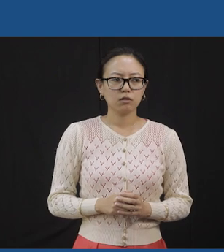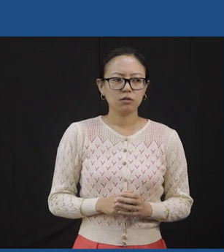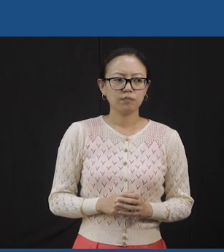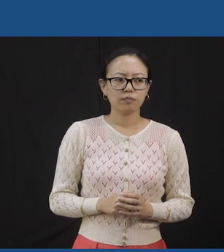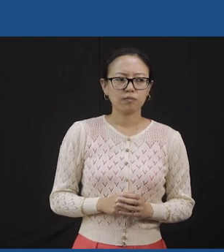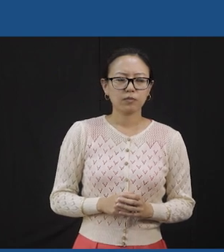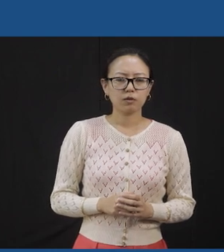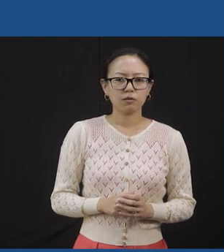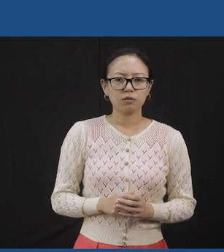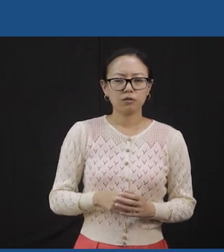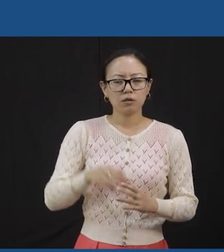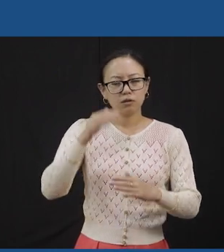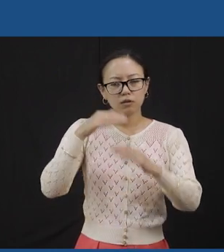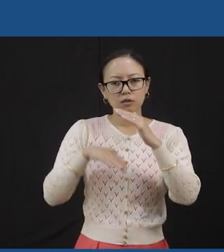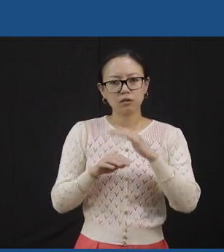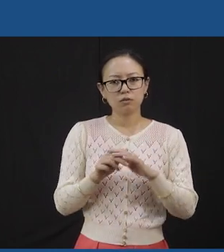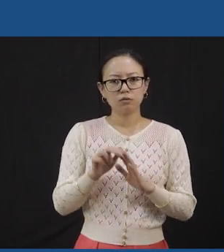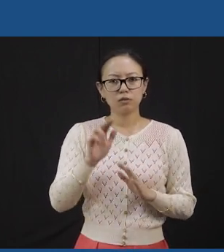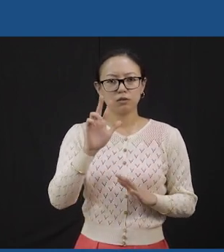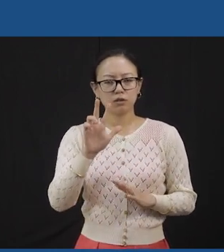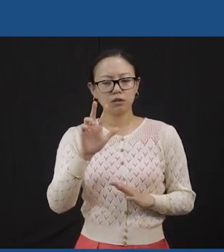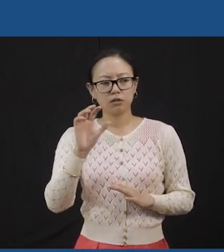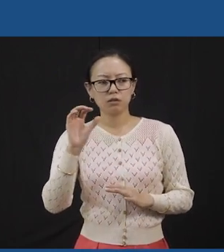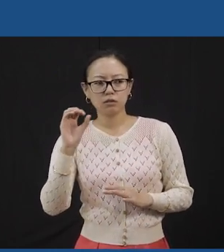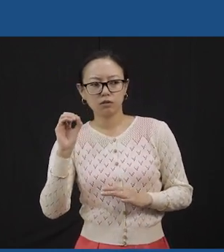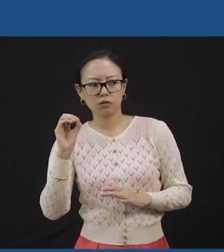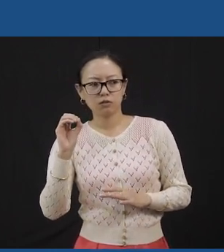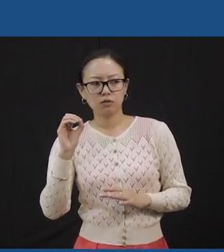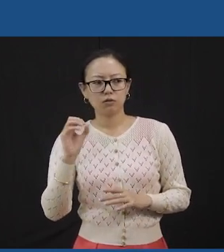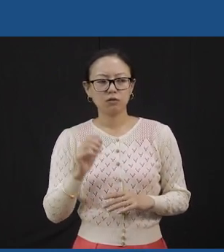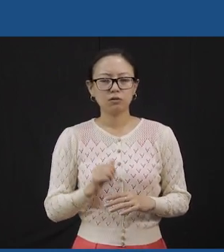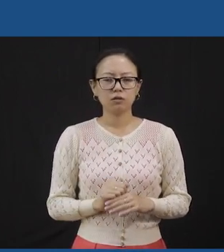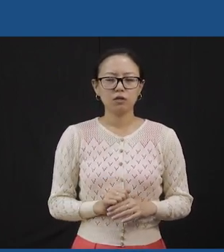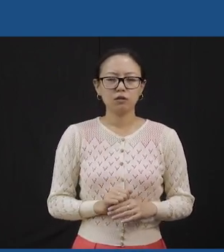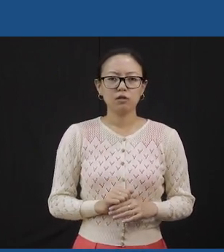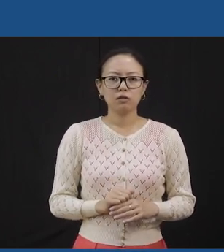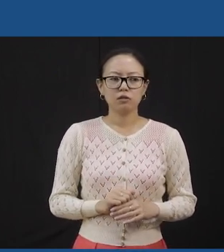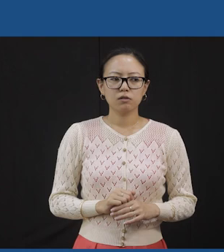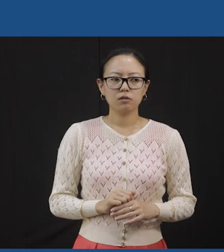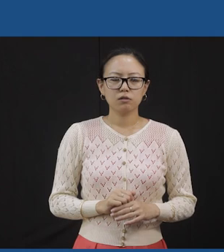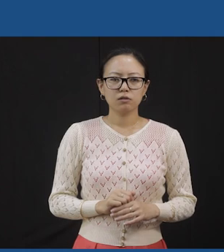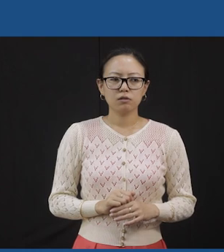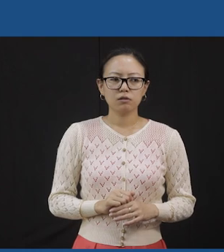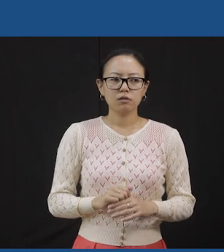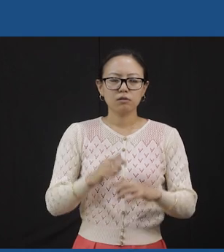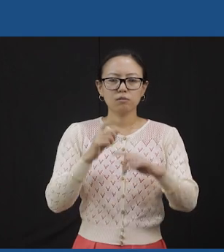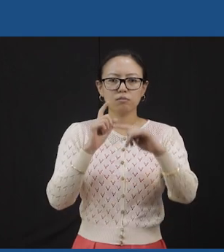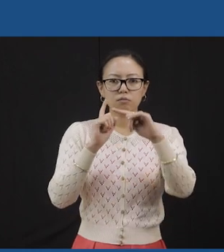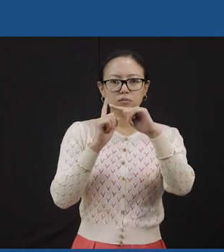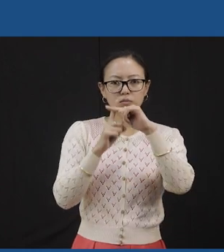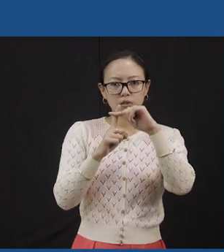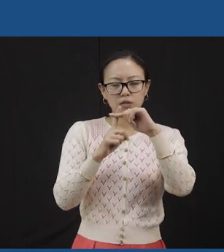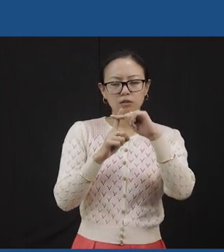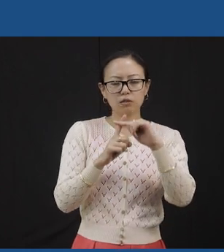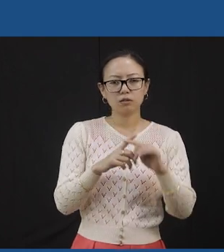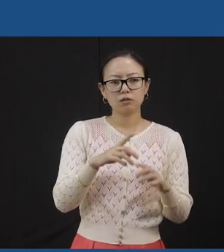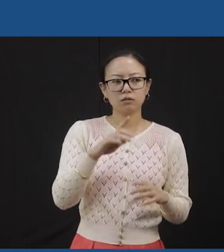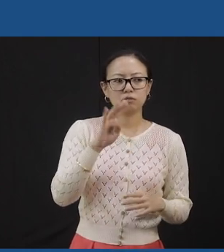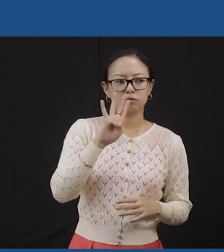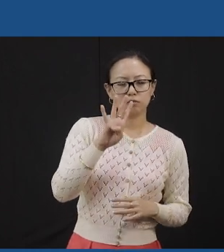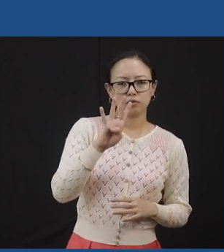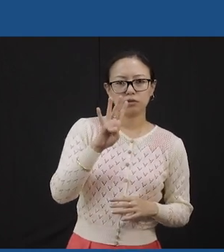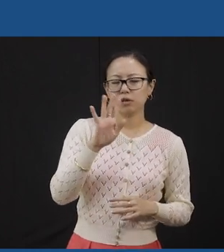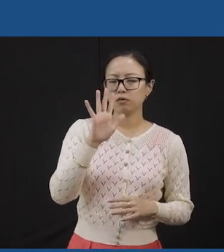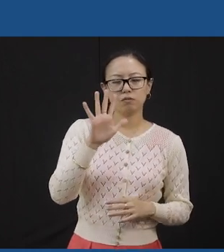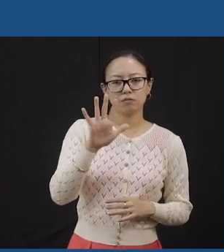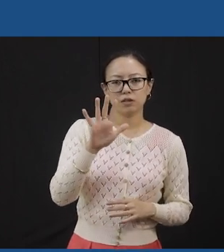4, 3, and 2. 234. Next you have 0 and 8. Then you have